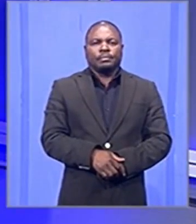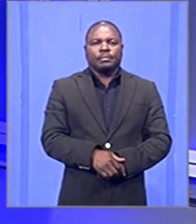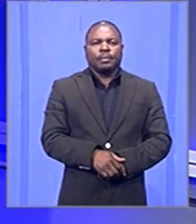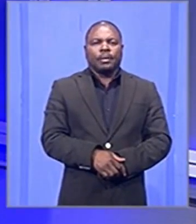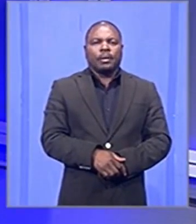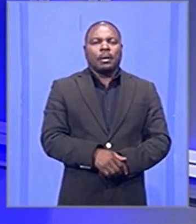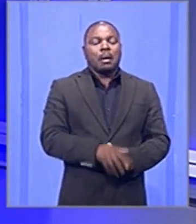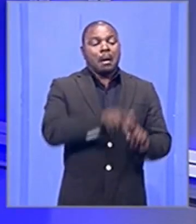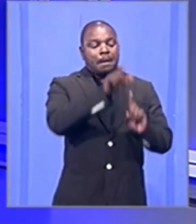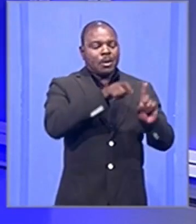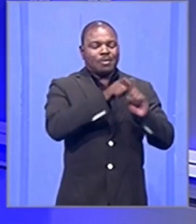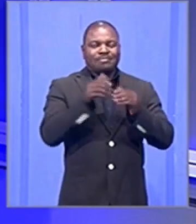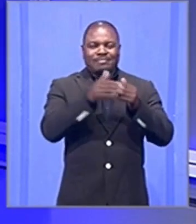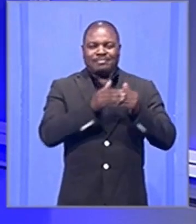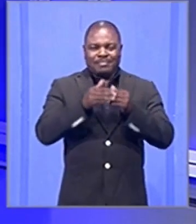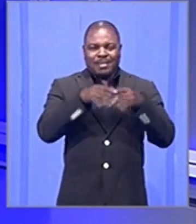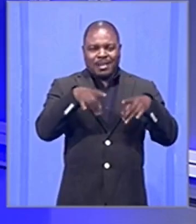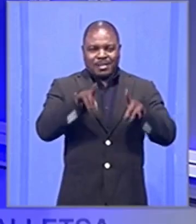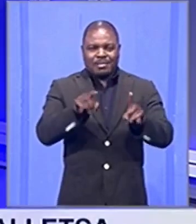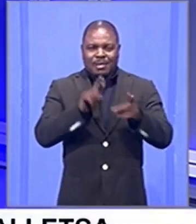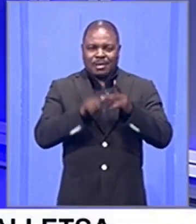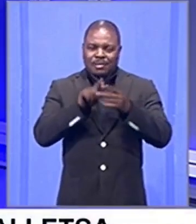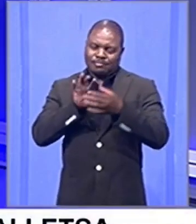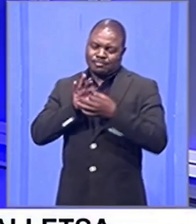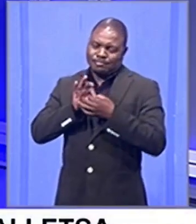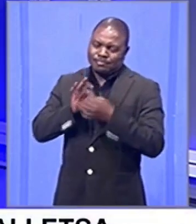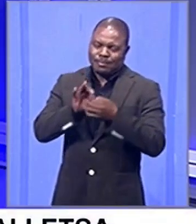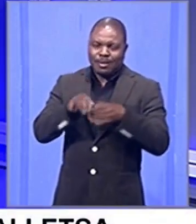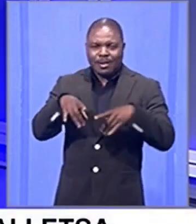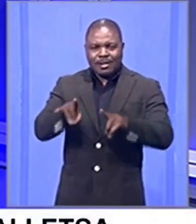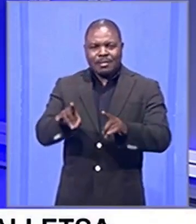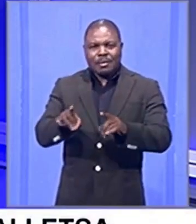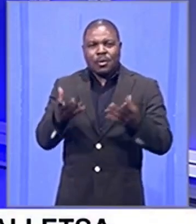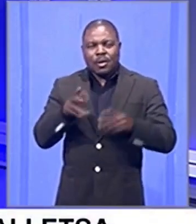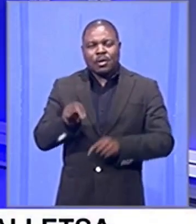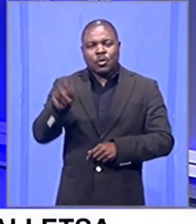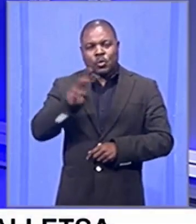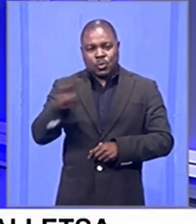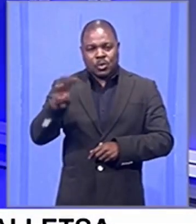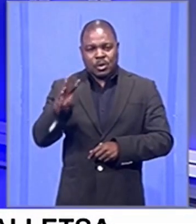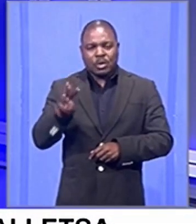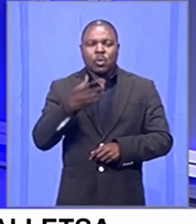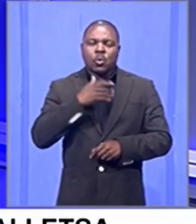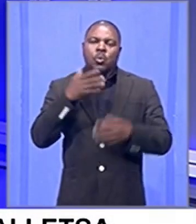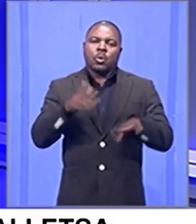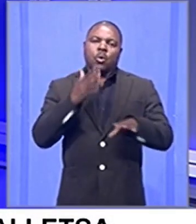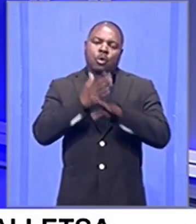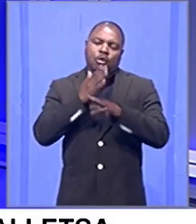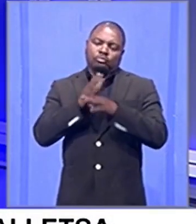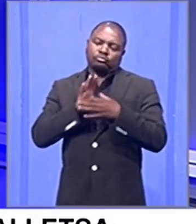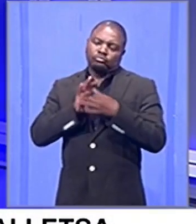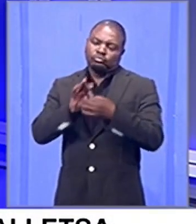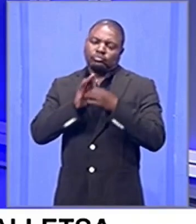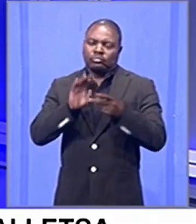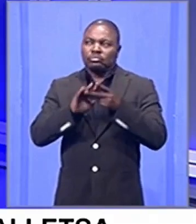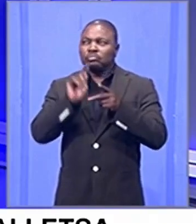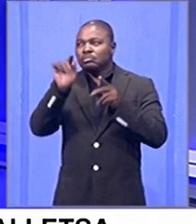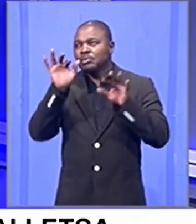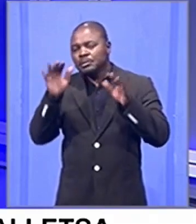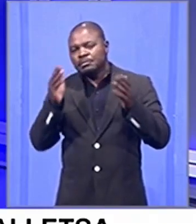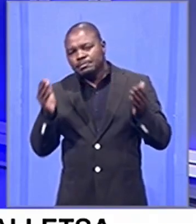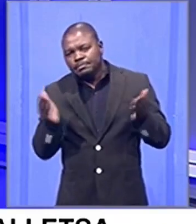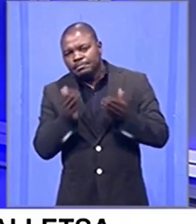Mohlokomedi wa diphoofolo ya nang le dikamano tse ikgethang le diphoofolo tse hlaha provinseng ya North West o sebedisa kamano ya hae le tsona ho kgothaletsa paballo